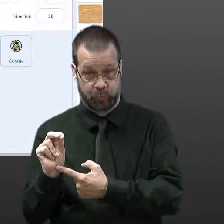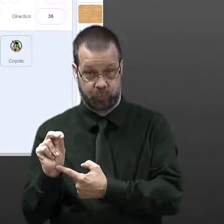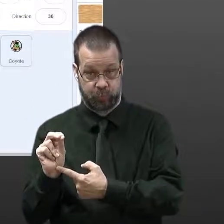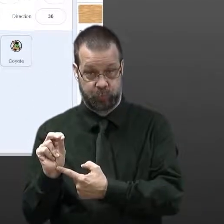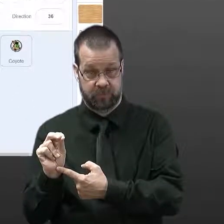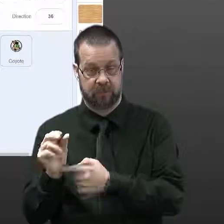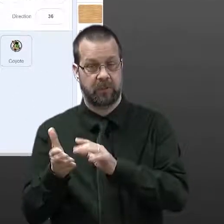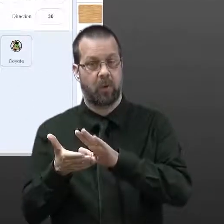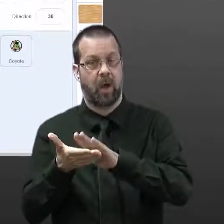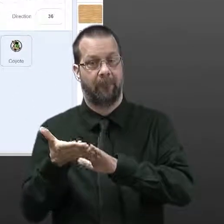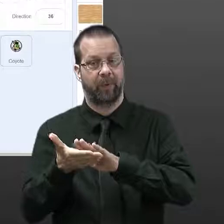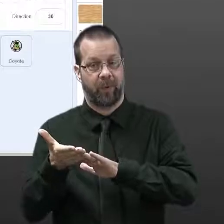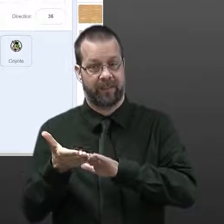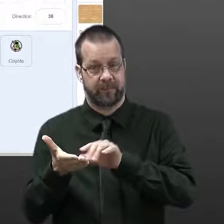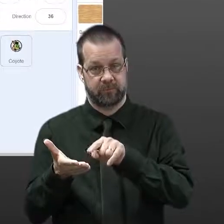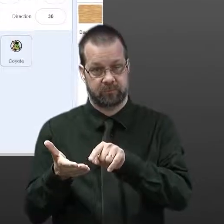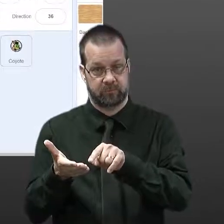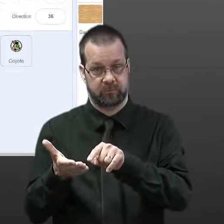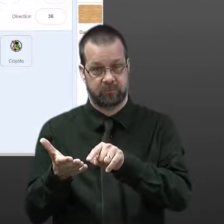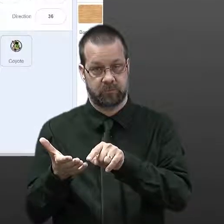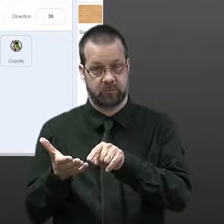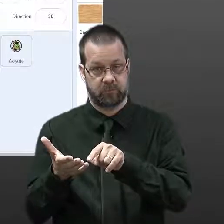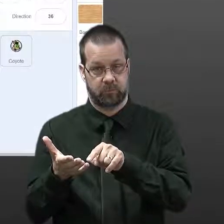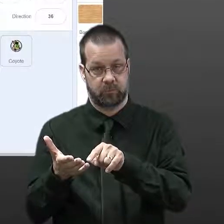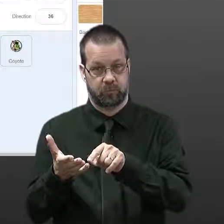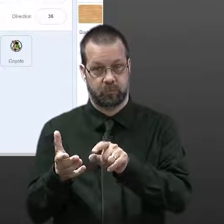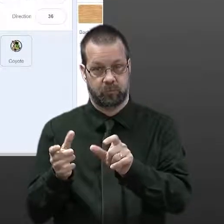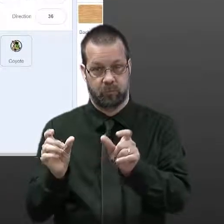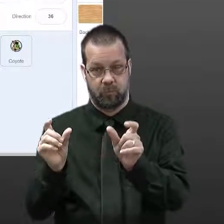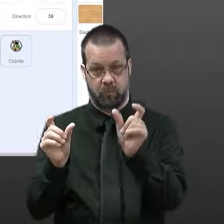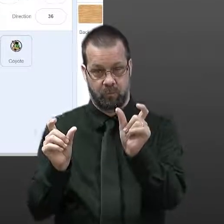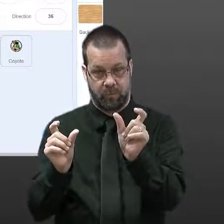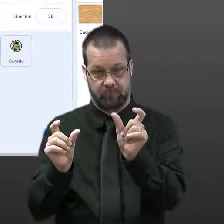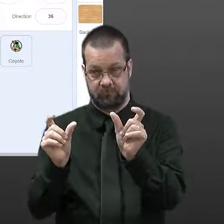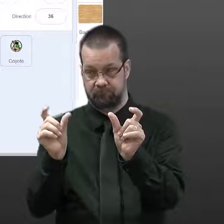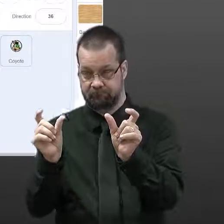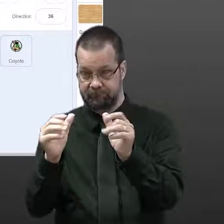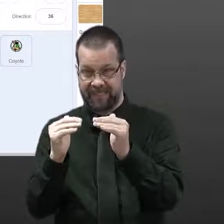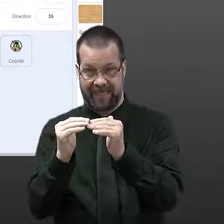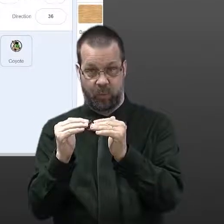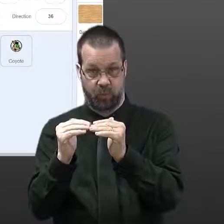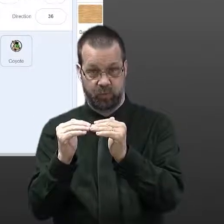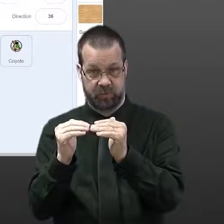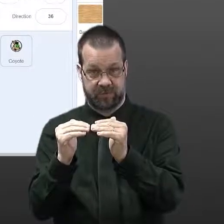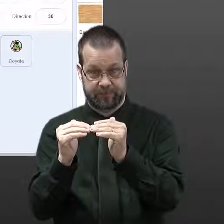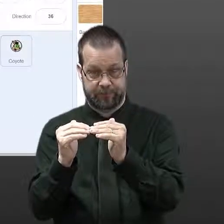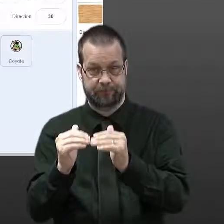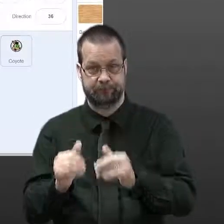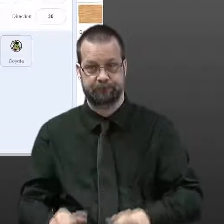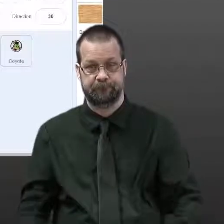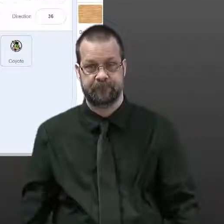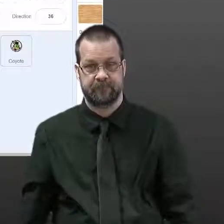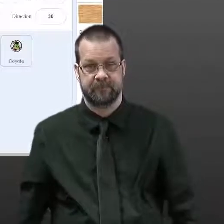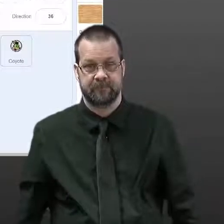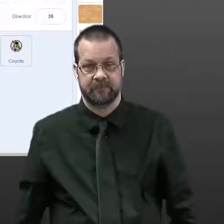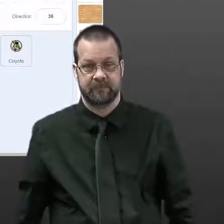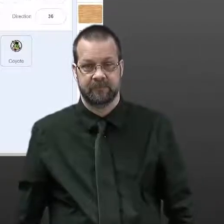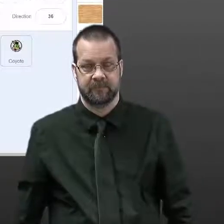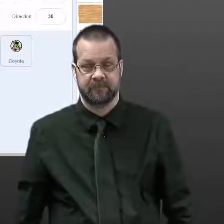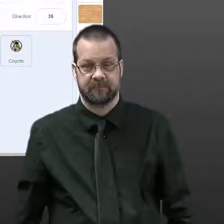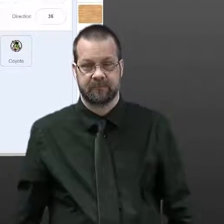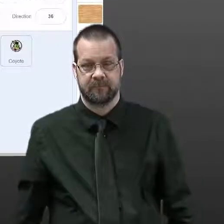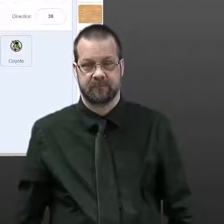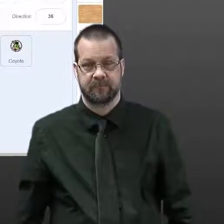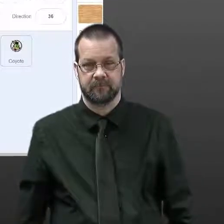in operators, we need that block, the pointy block with one equal sign on it, and that checks if two things are the